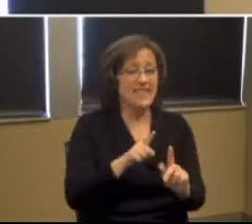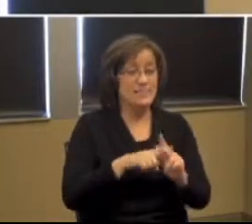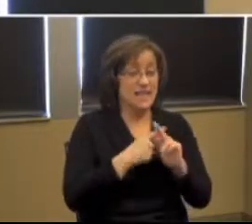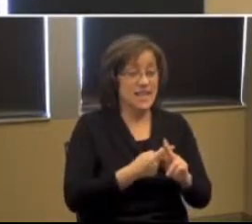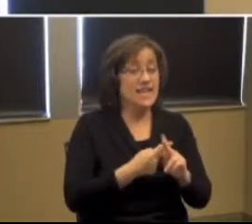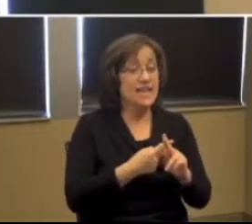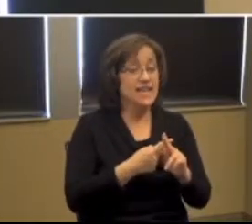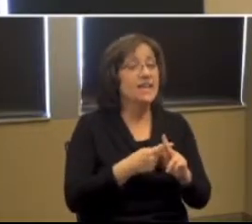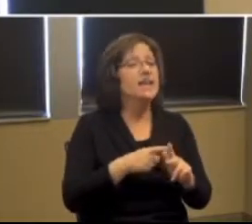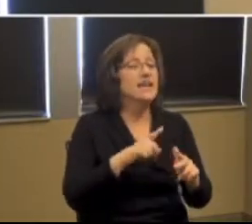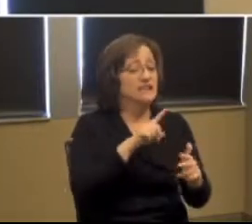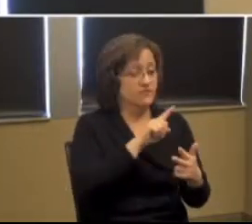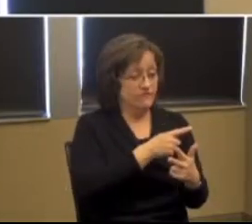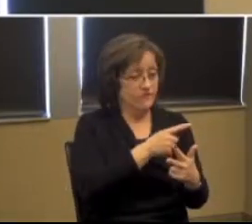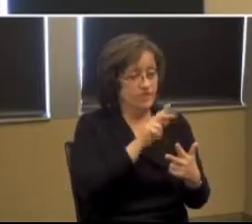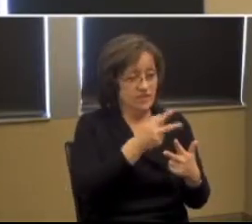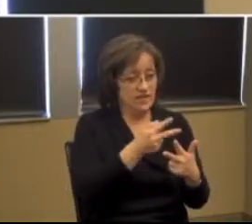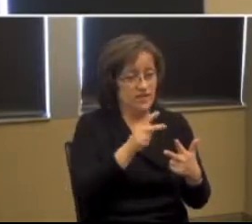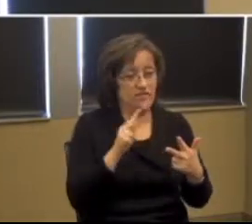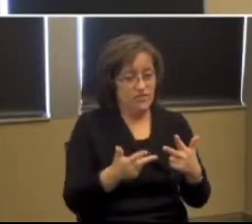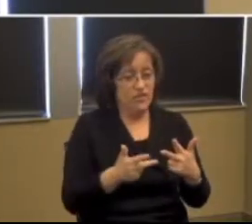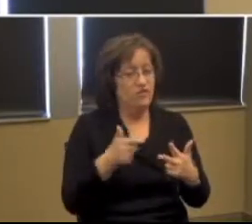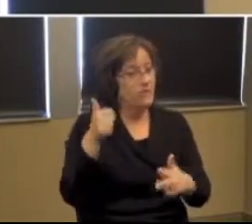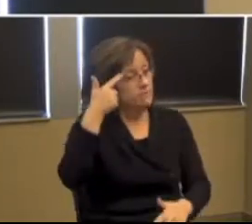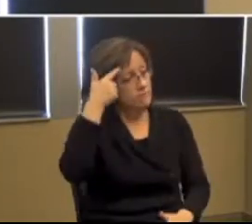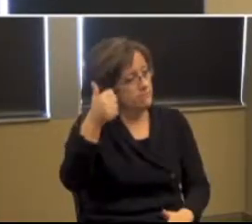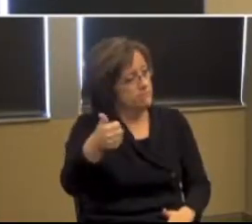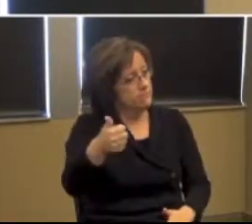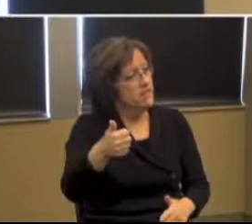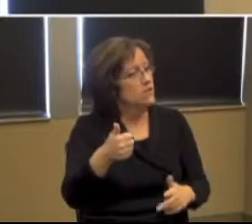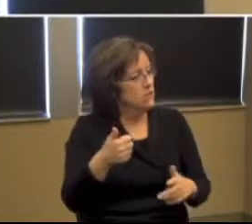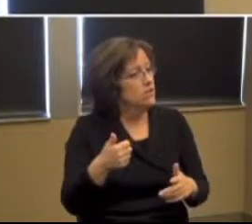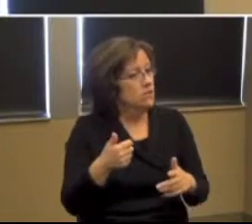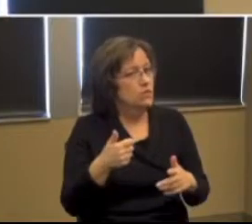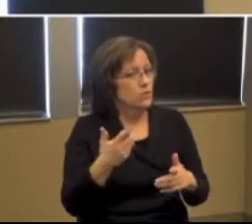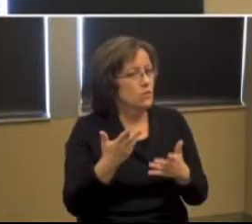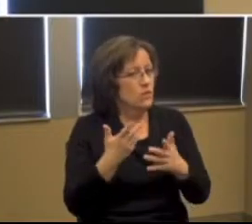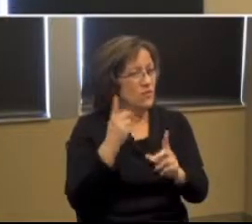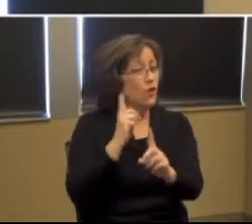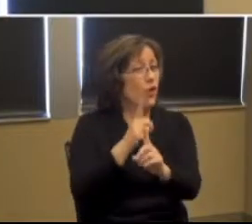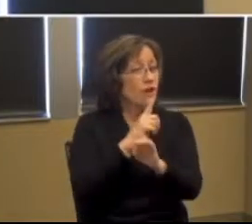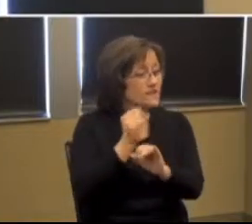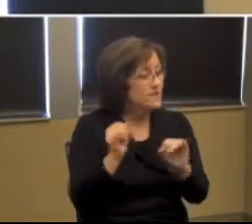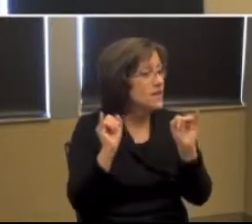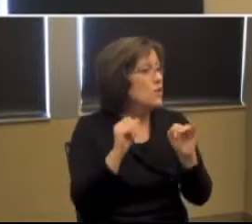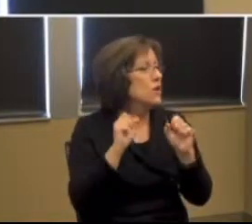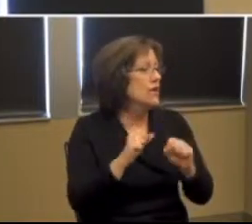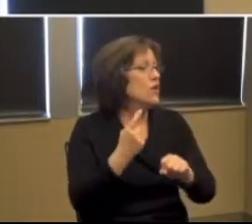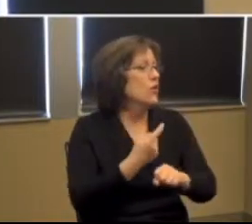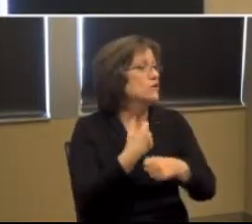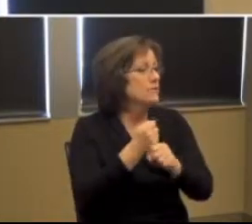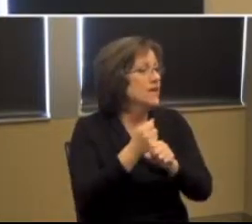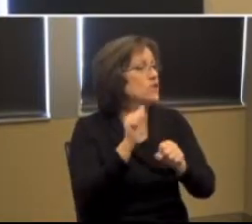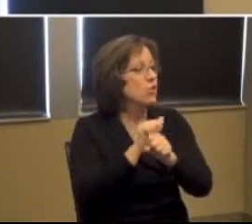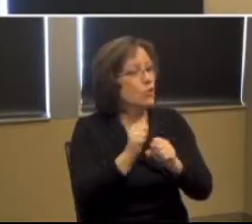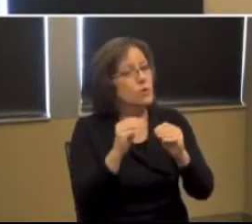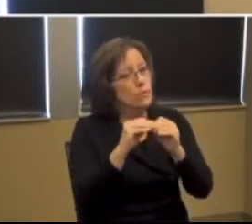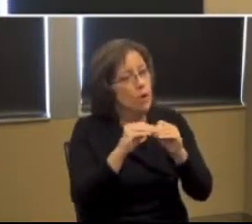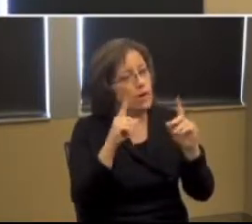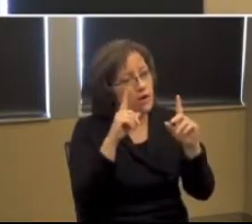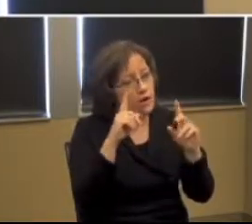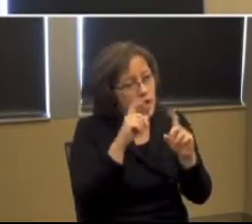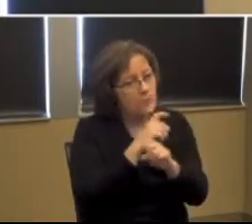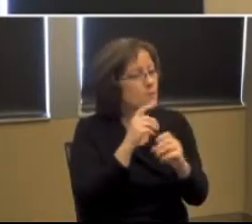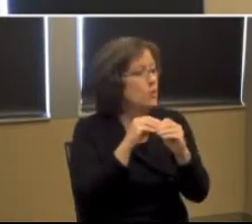activities independently. We want independence. We can always bump up the level of work, but we want to make sure that they're using the system, that